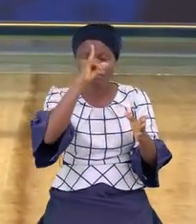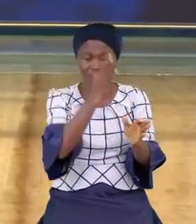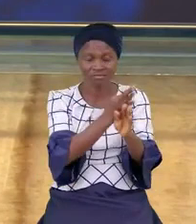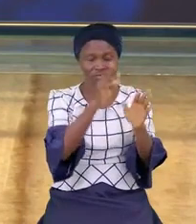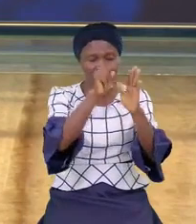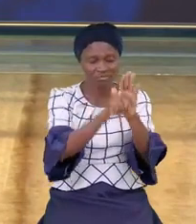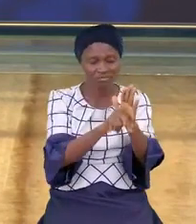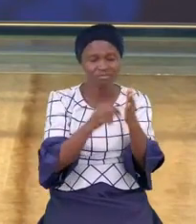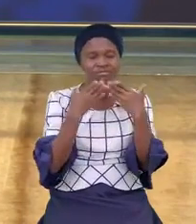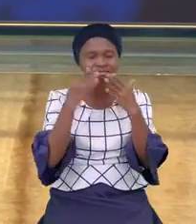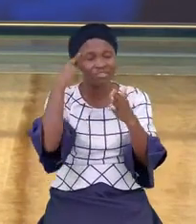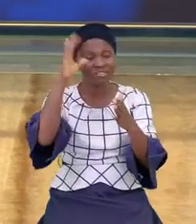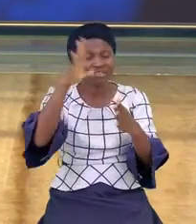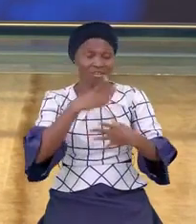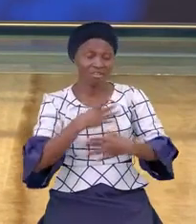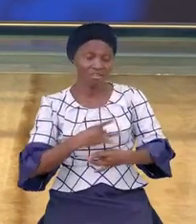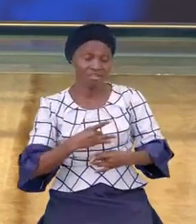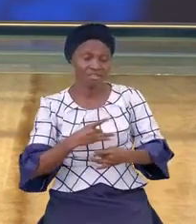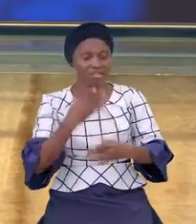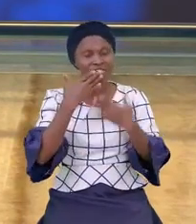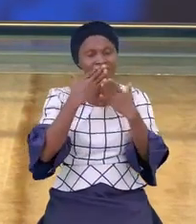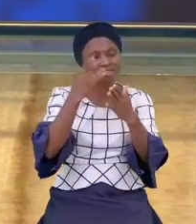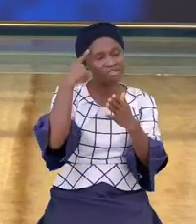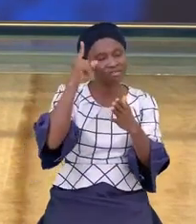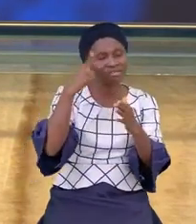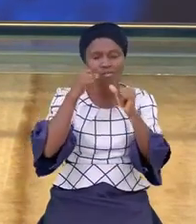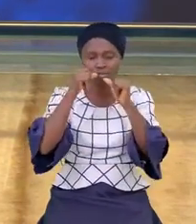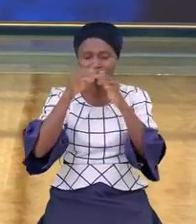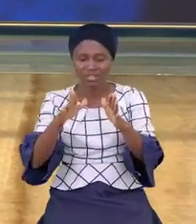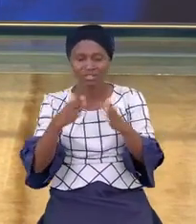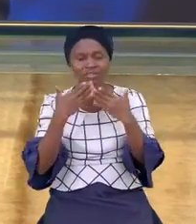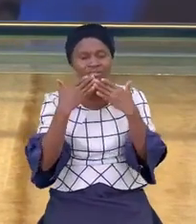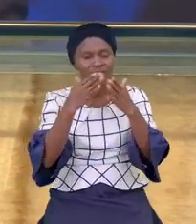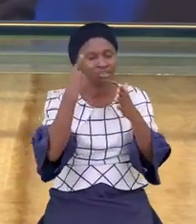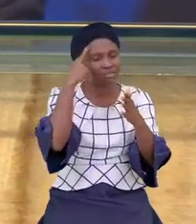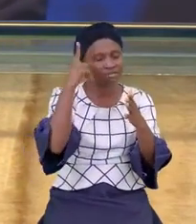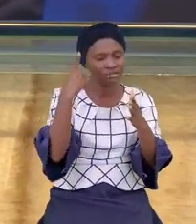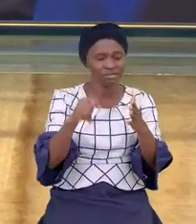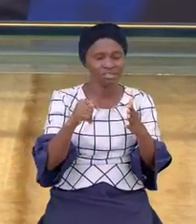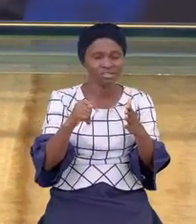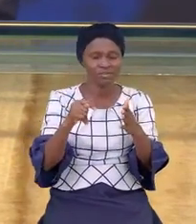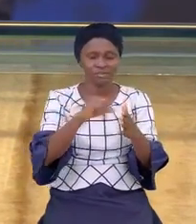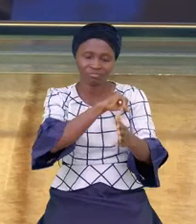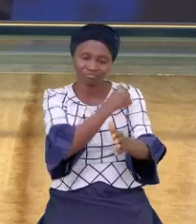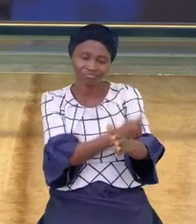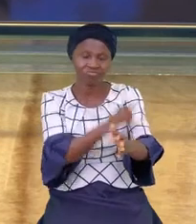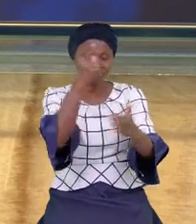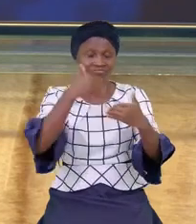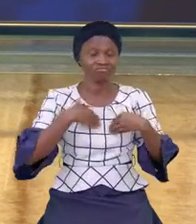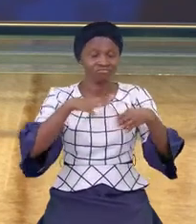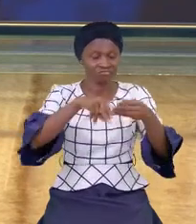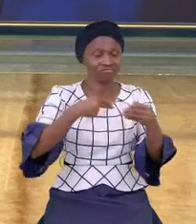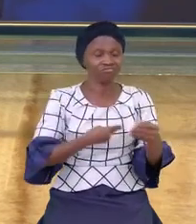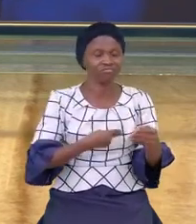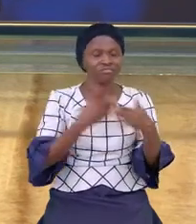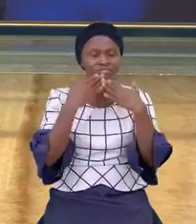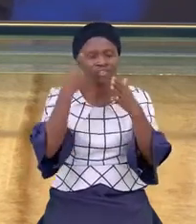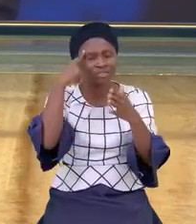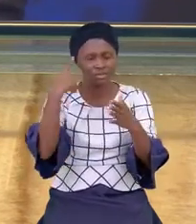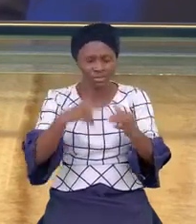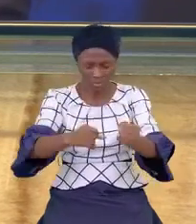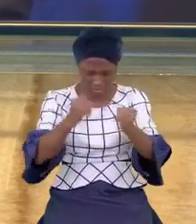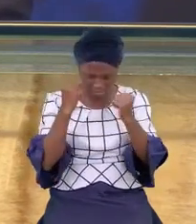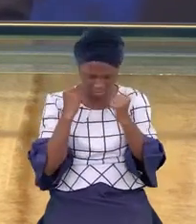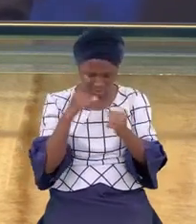thank you for your willingness. We thank you for the blessing. We thank you for your authority you have given us. We thank you for the